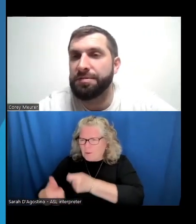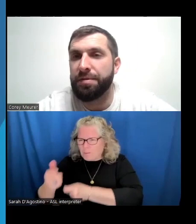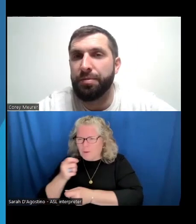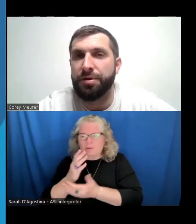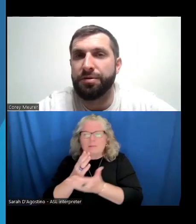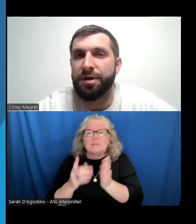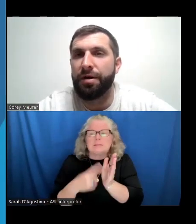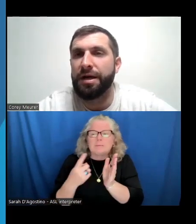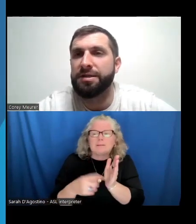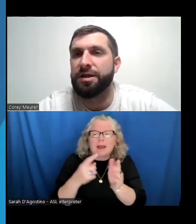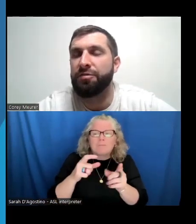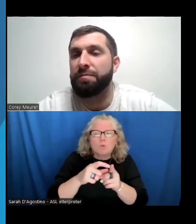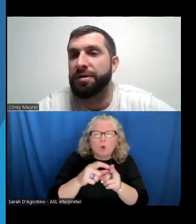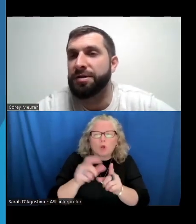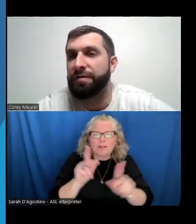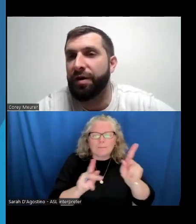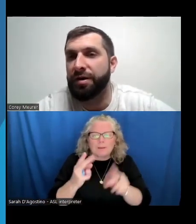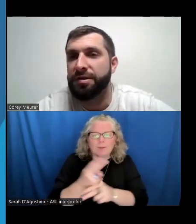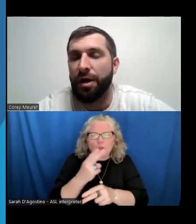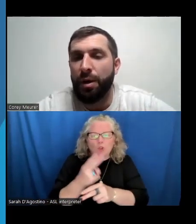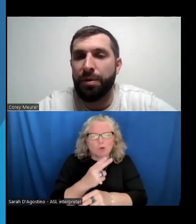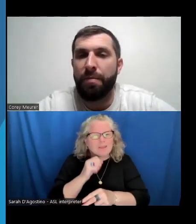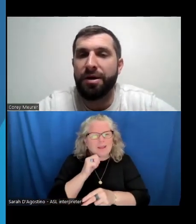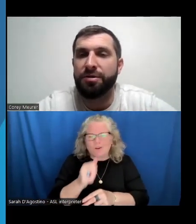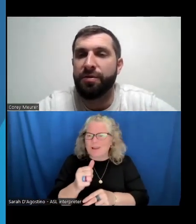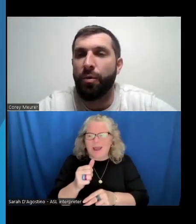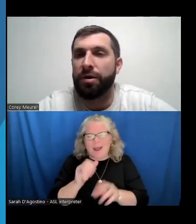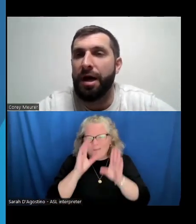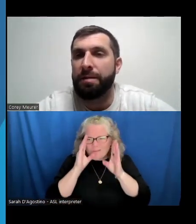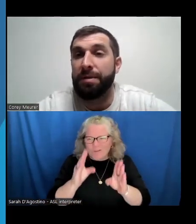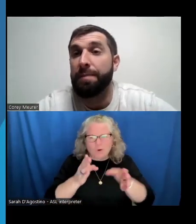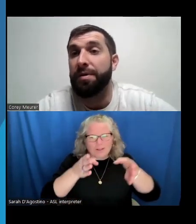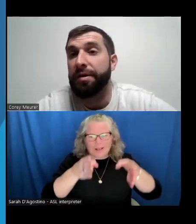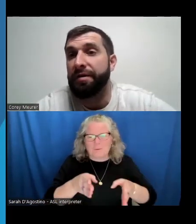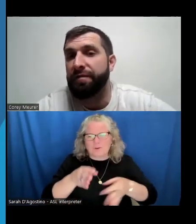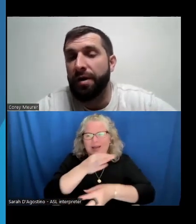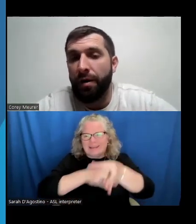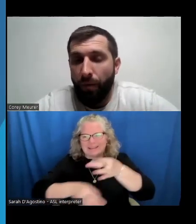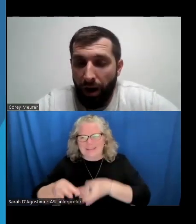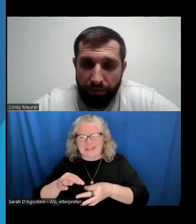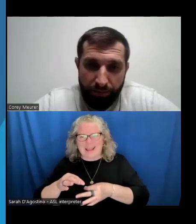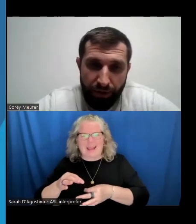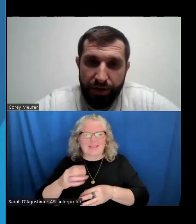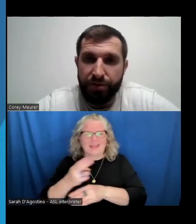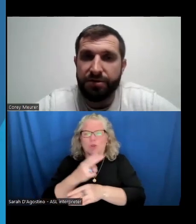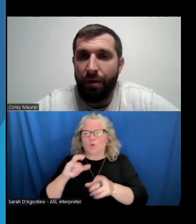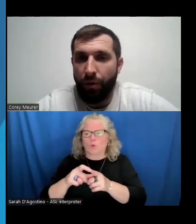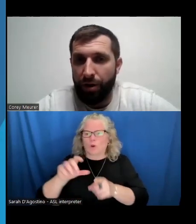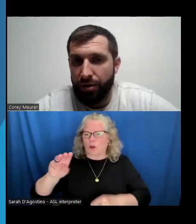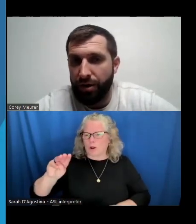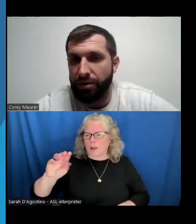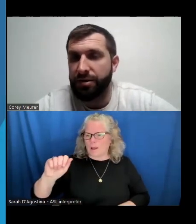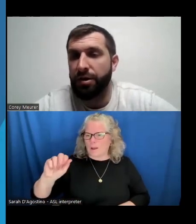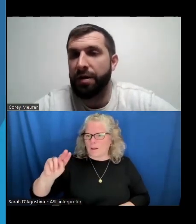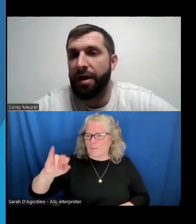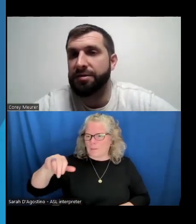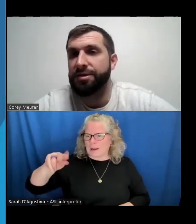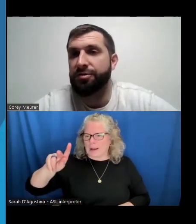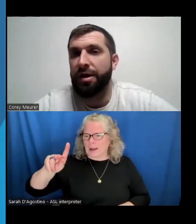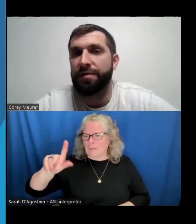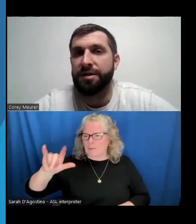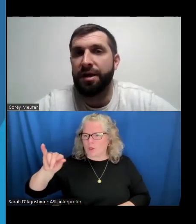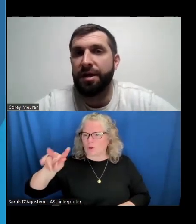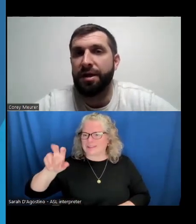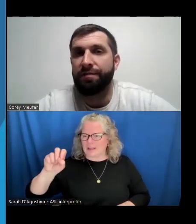that sometimes people use that aren't necessarily person first. People might use the word like manipulative. Well, you could use that word, or you can also look at